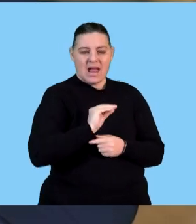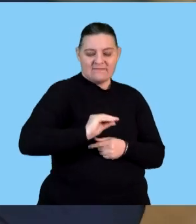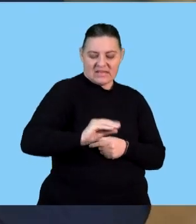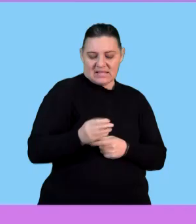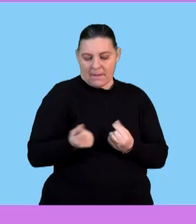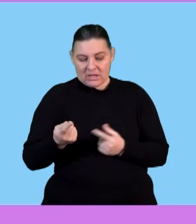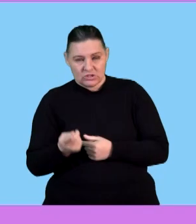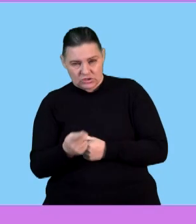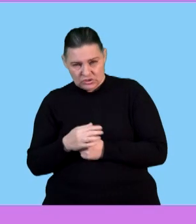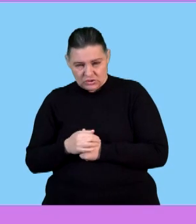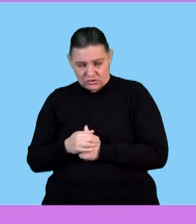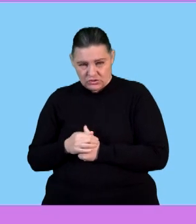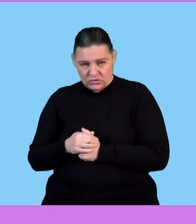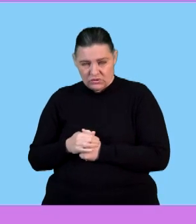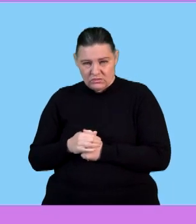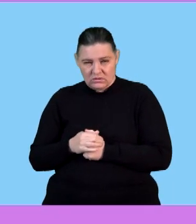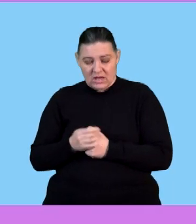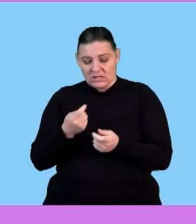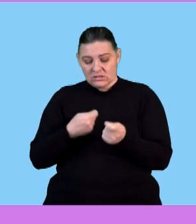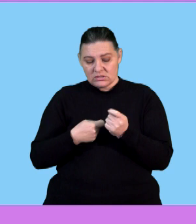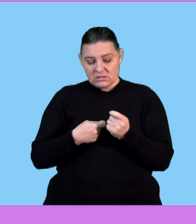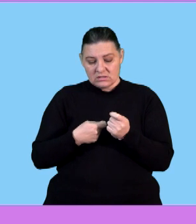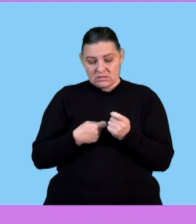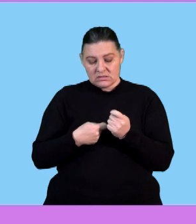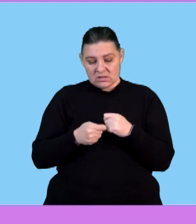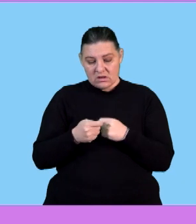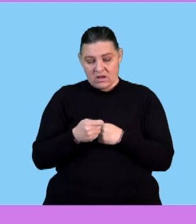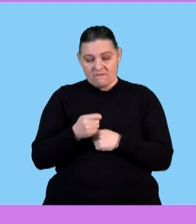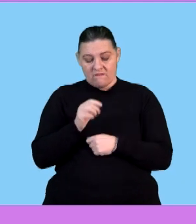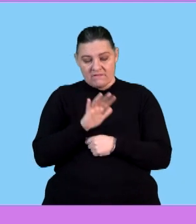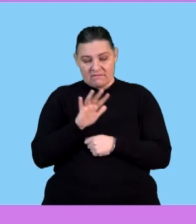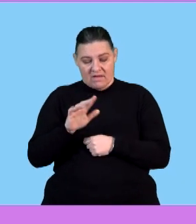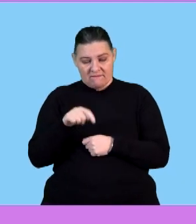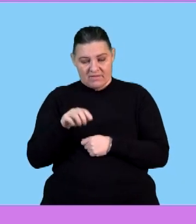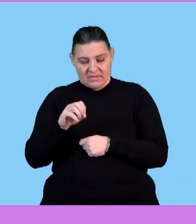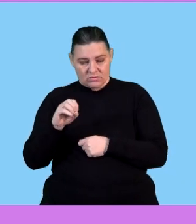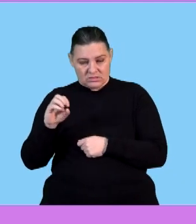invest. So, if he sold the motorbike for 55,000 Rand,